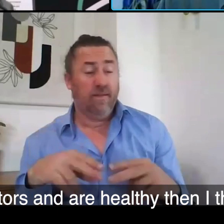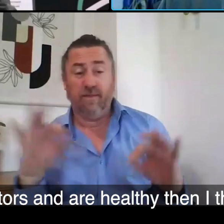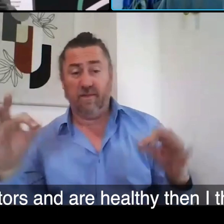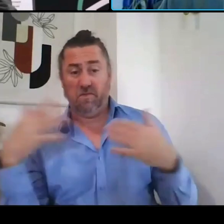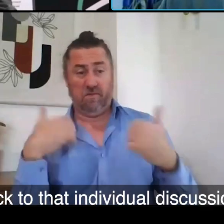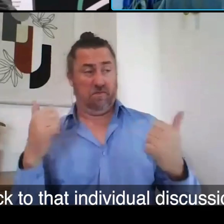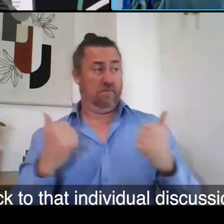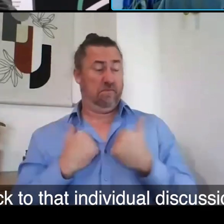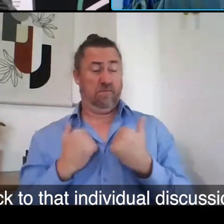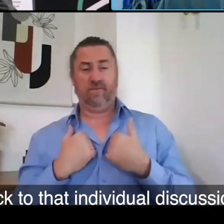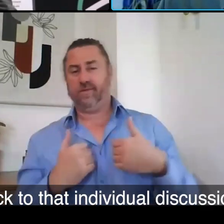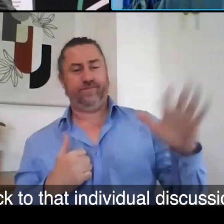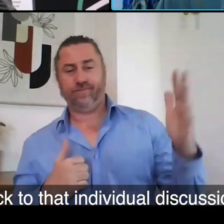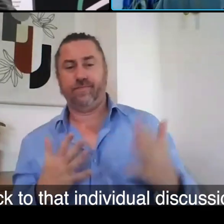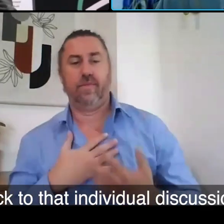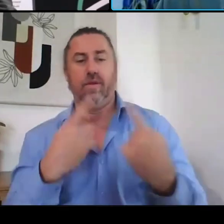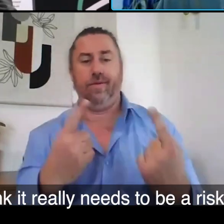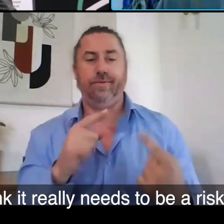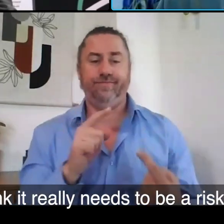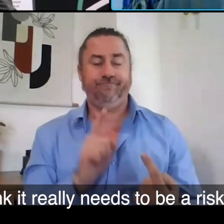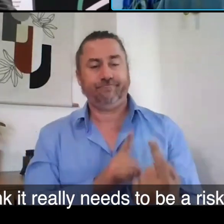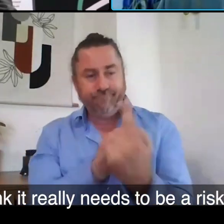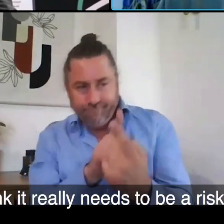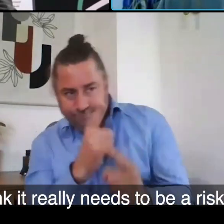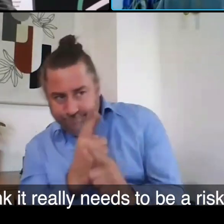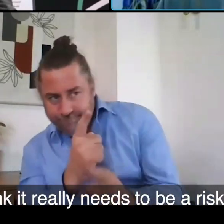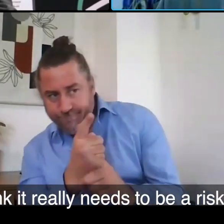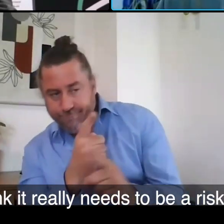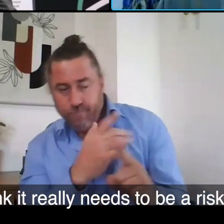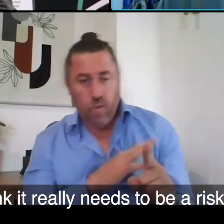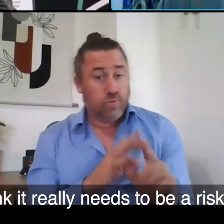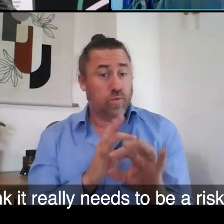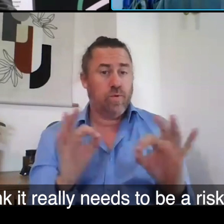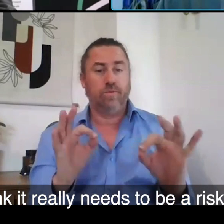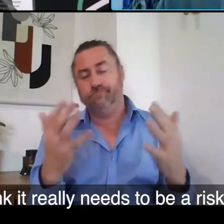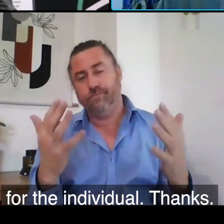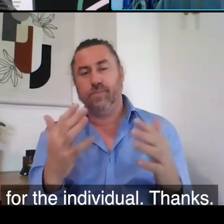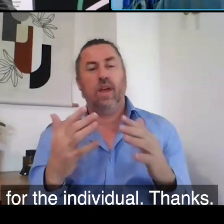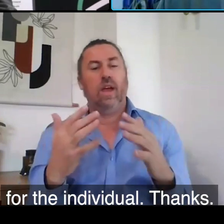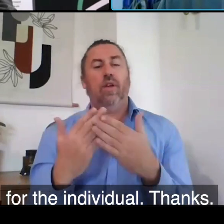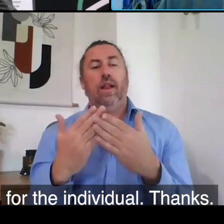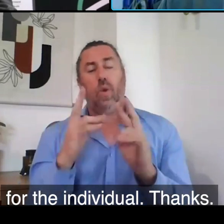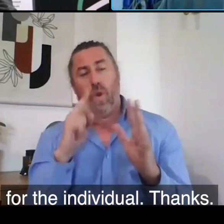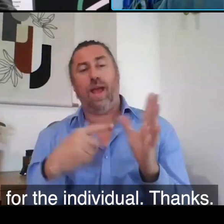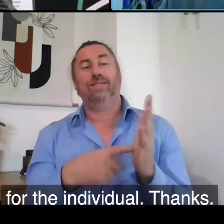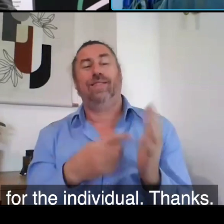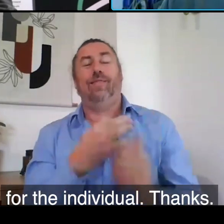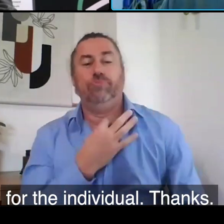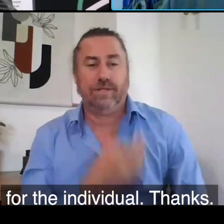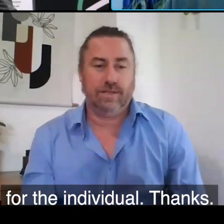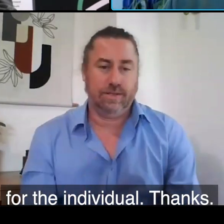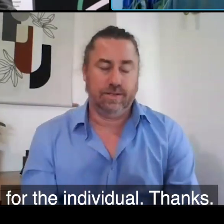healthy, then I think it's back to that individual discussion. So I think it really needs to be a risk, benefit for the individual.